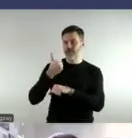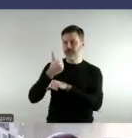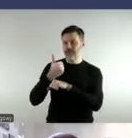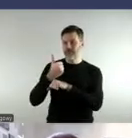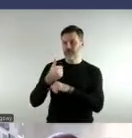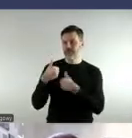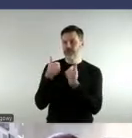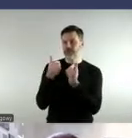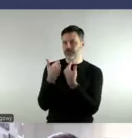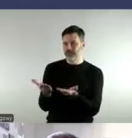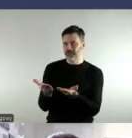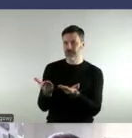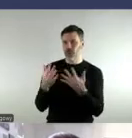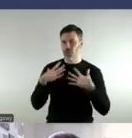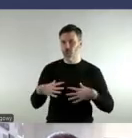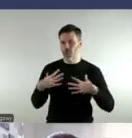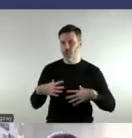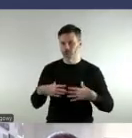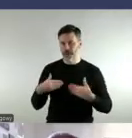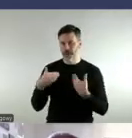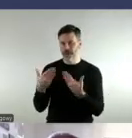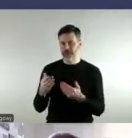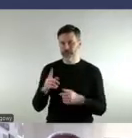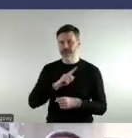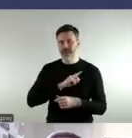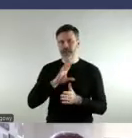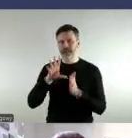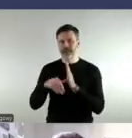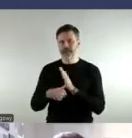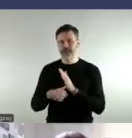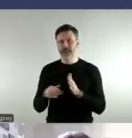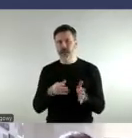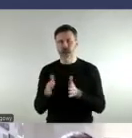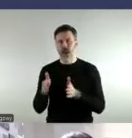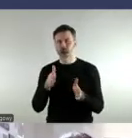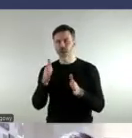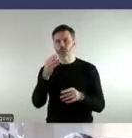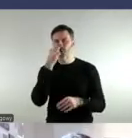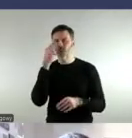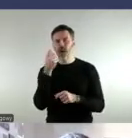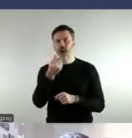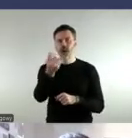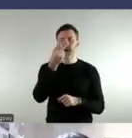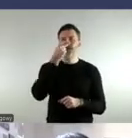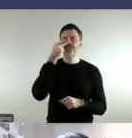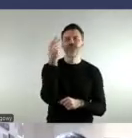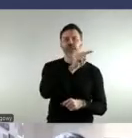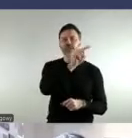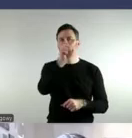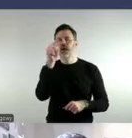new chief of service, providing clothing. They also assist the police,